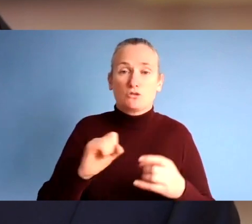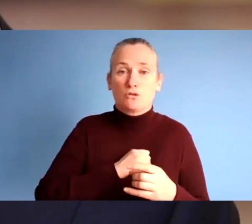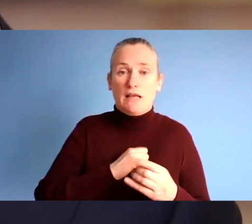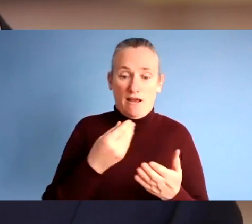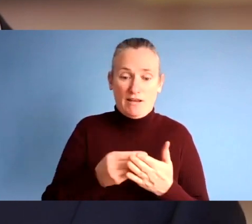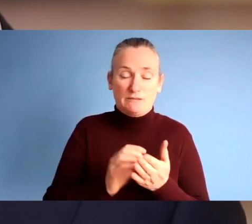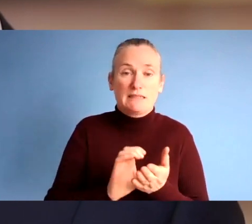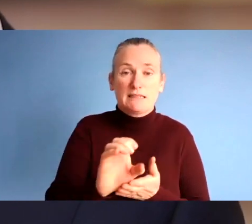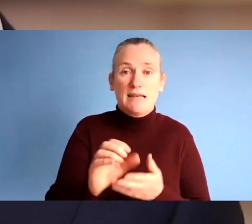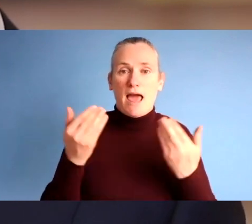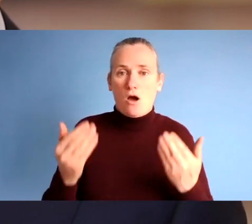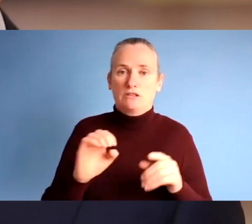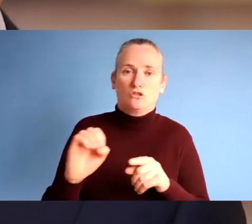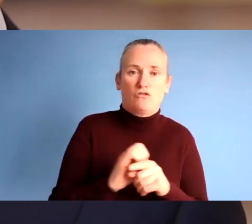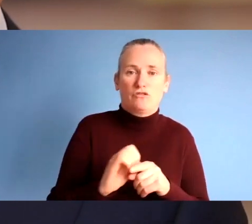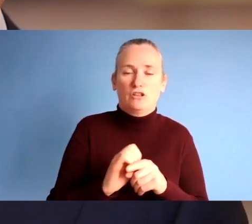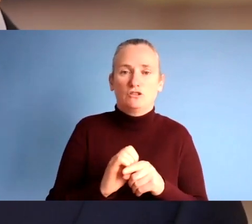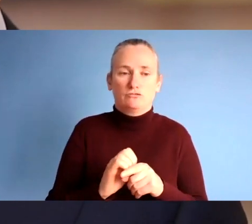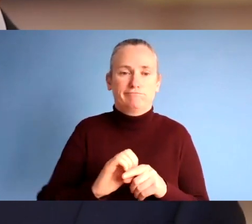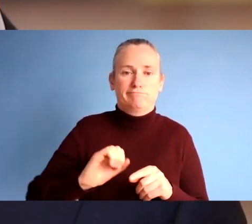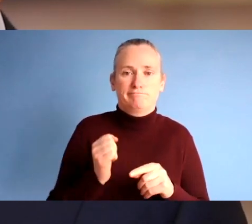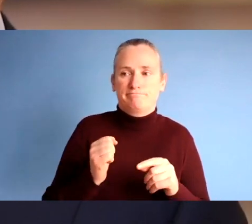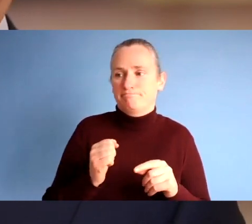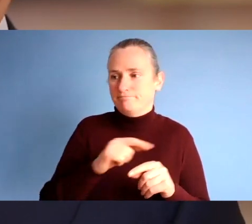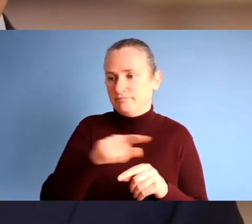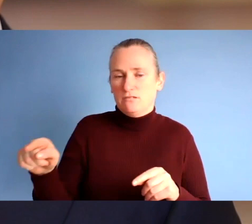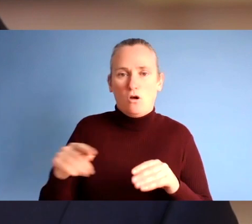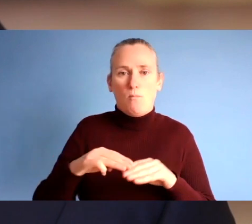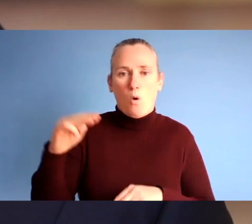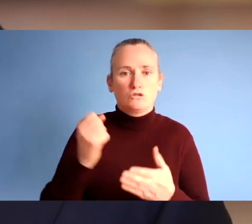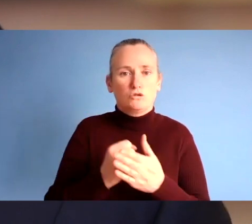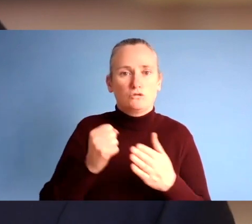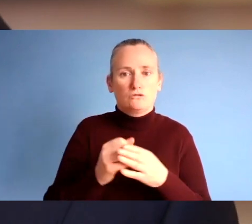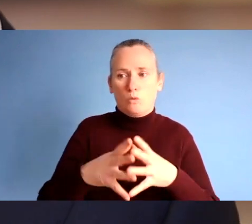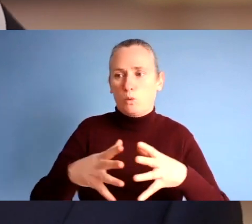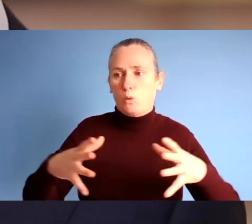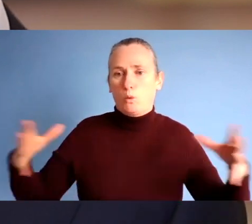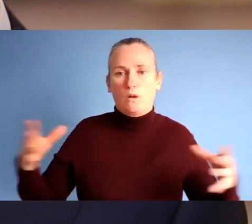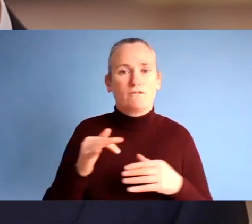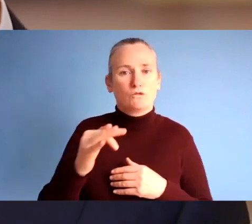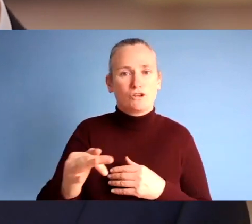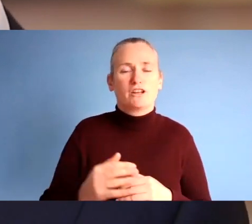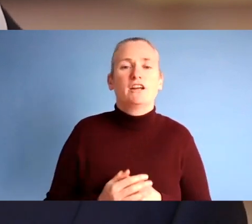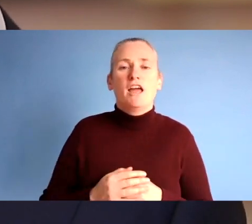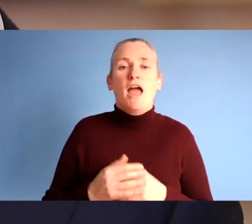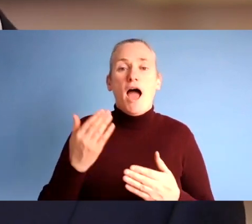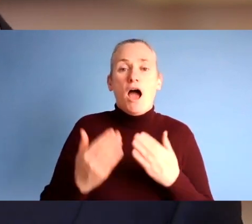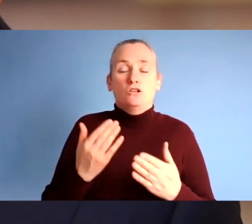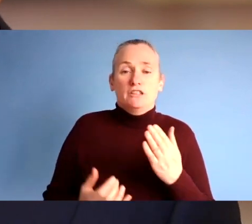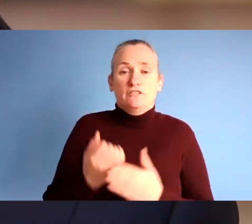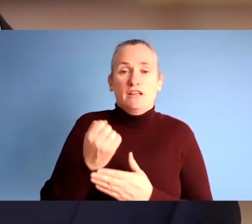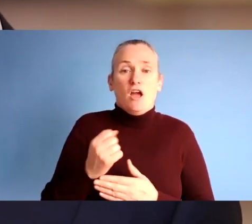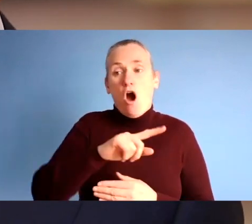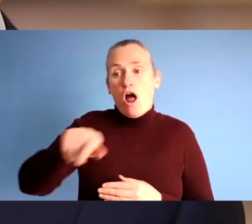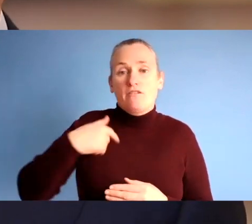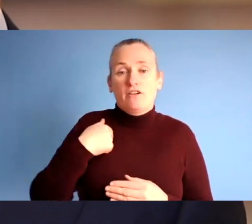now is sufficient to cater for a significantly expanded student body in the future. For us to do this successfully, all of